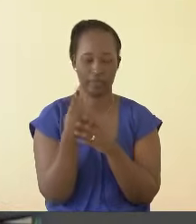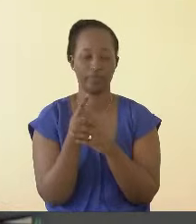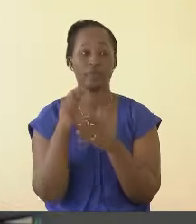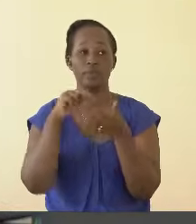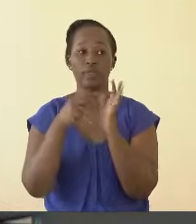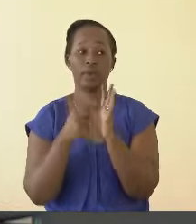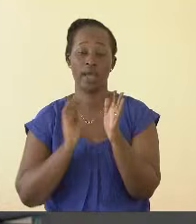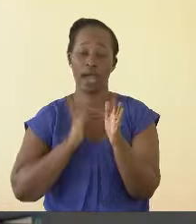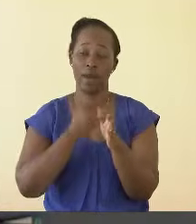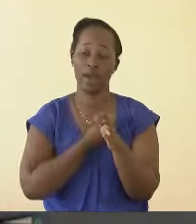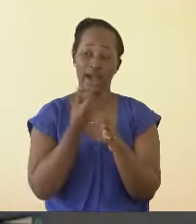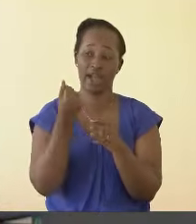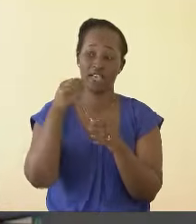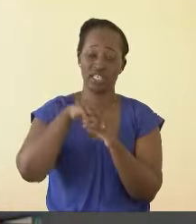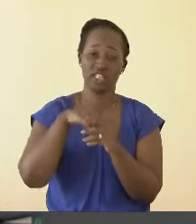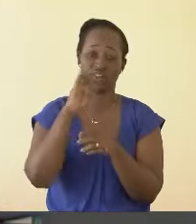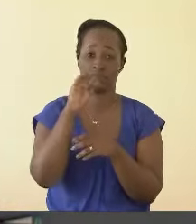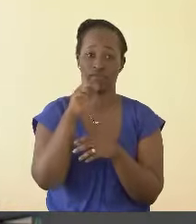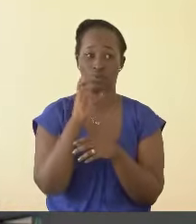our cash inflows